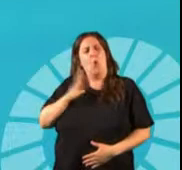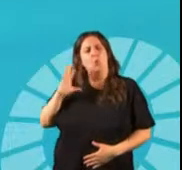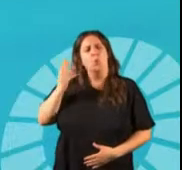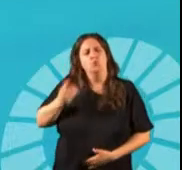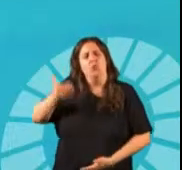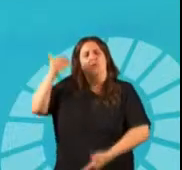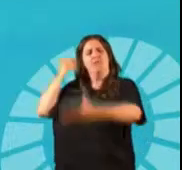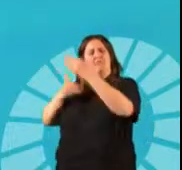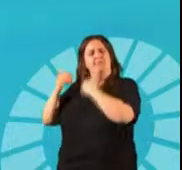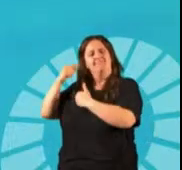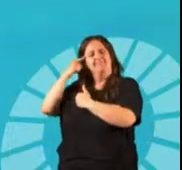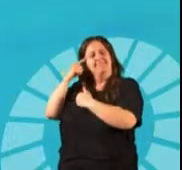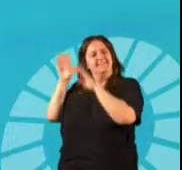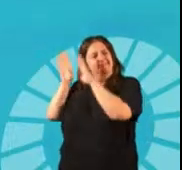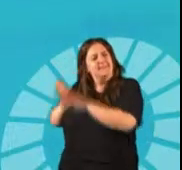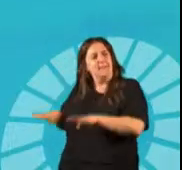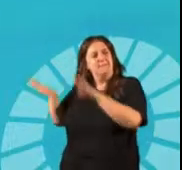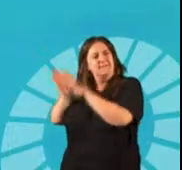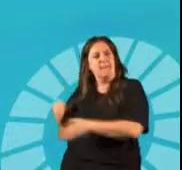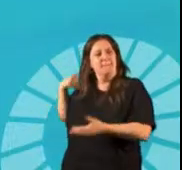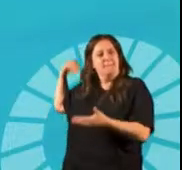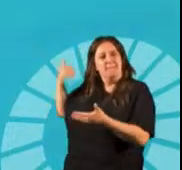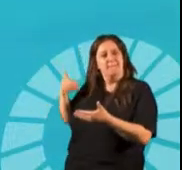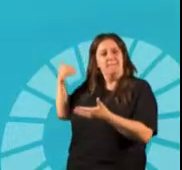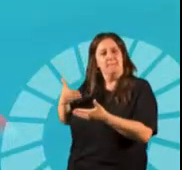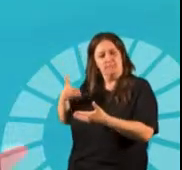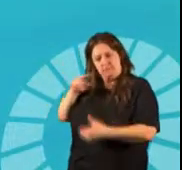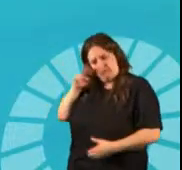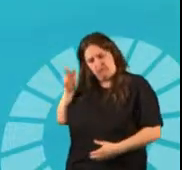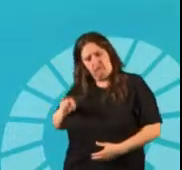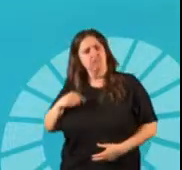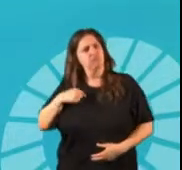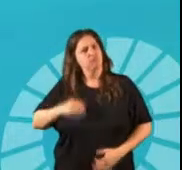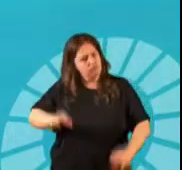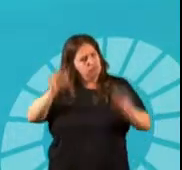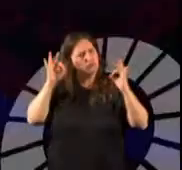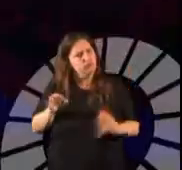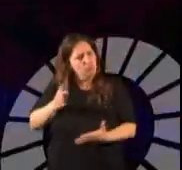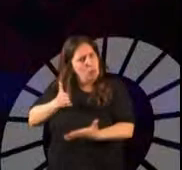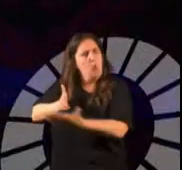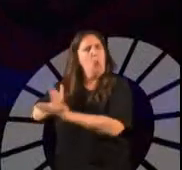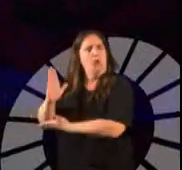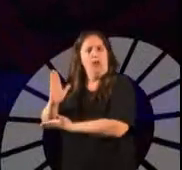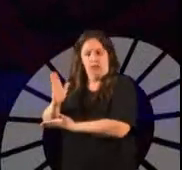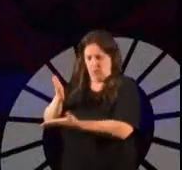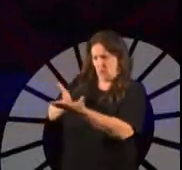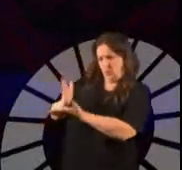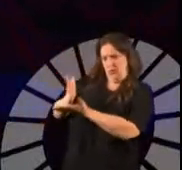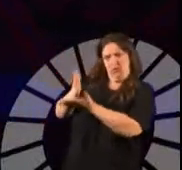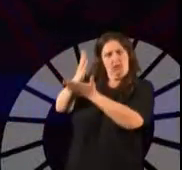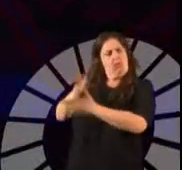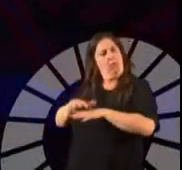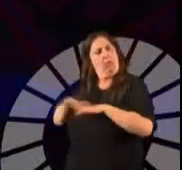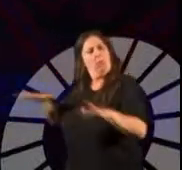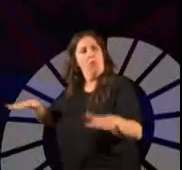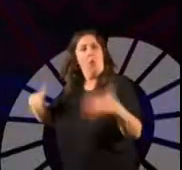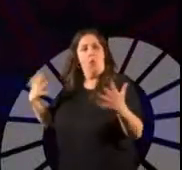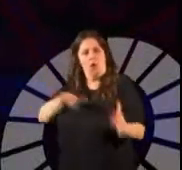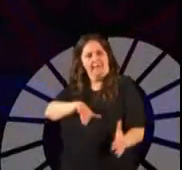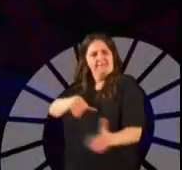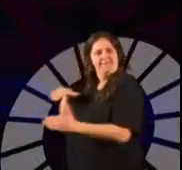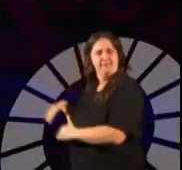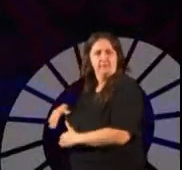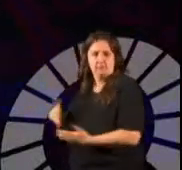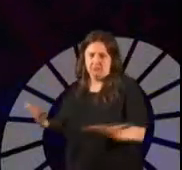becoming more and more conservative, and rights that we believe to be universal now become options. People who want to